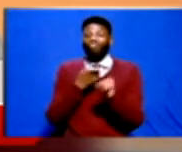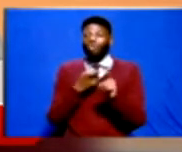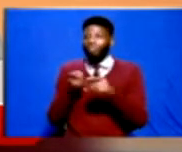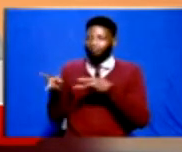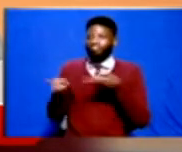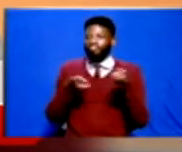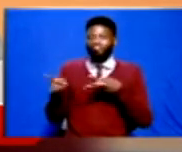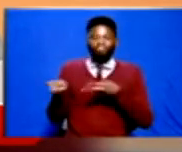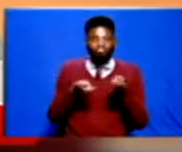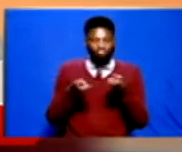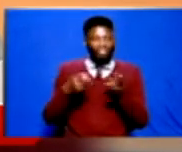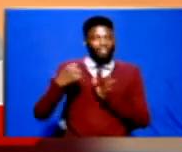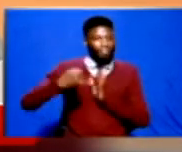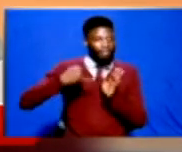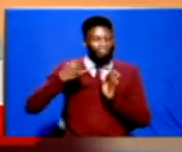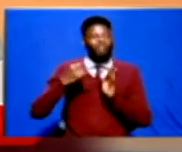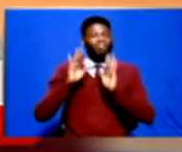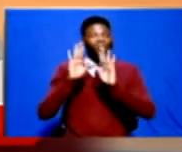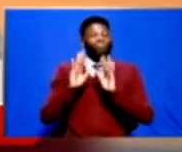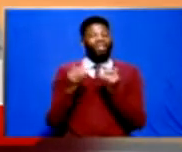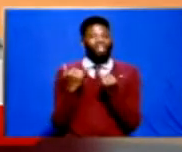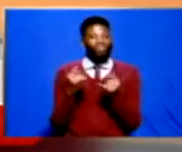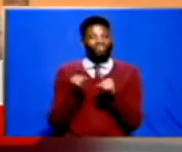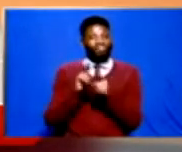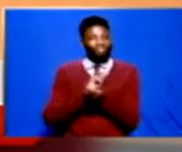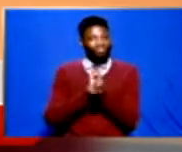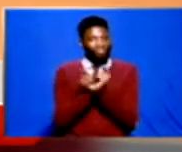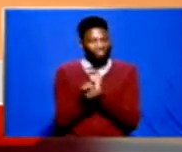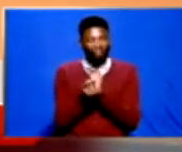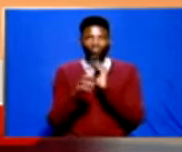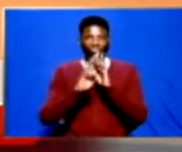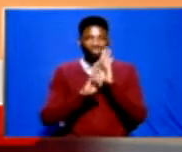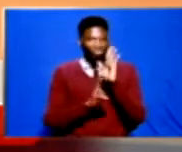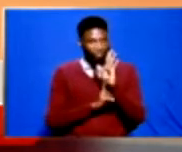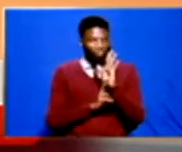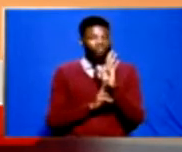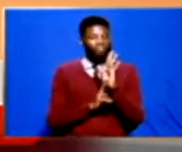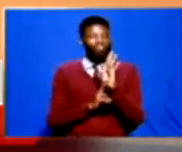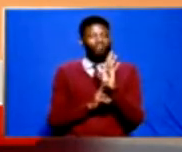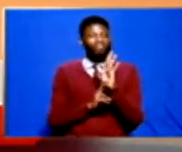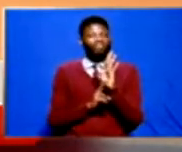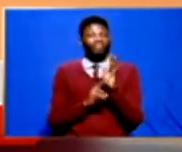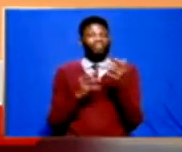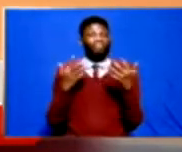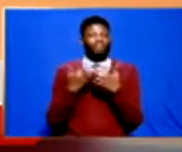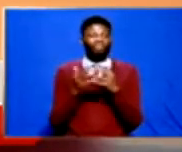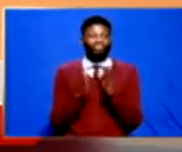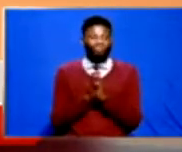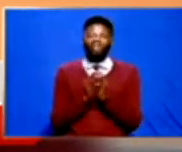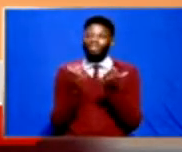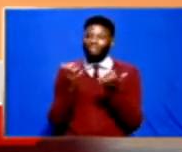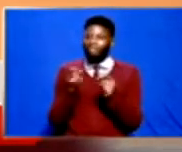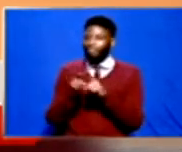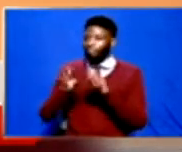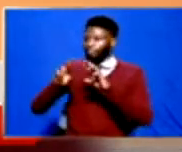in revamping the regulatory environment to try and bring it up to speed. There's also a lot of research being done to